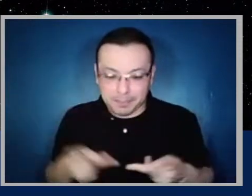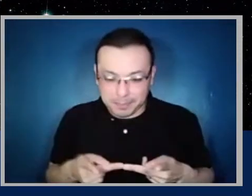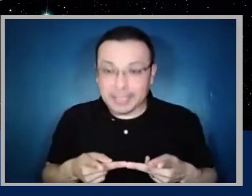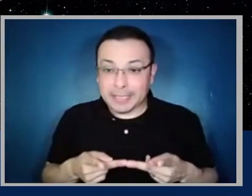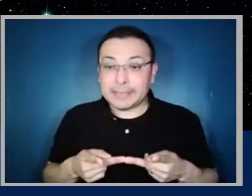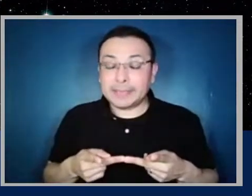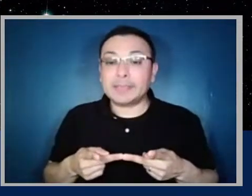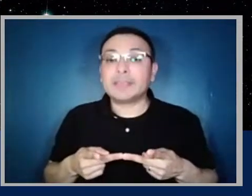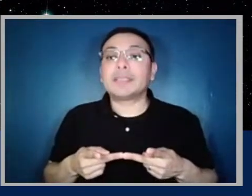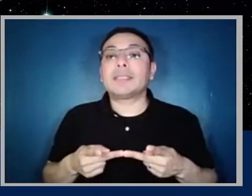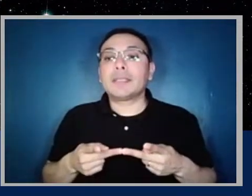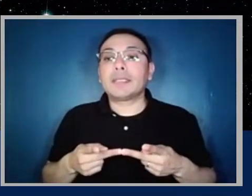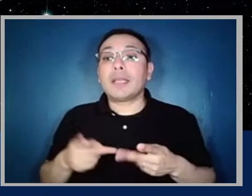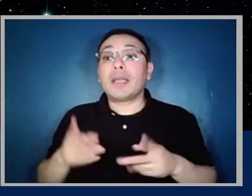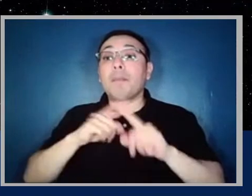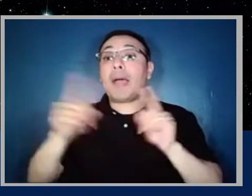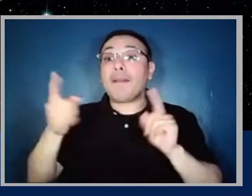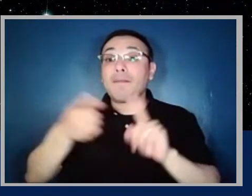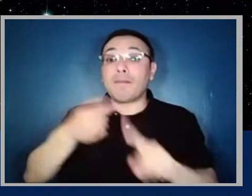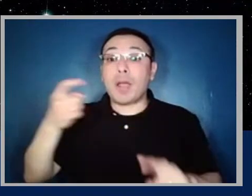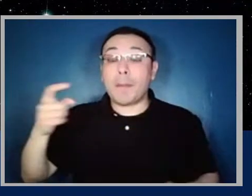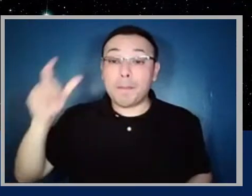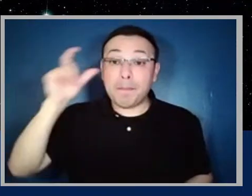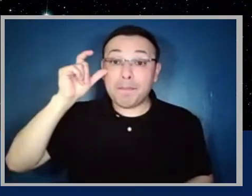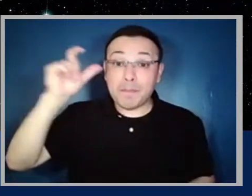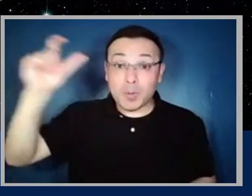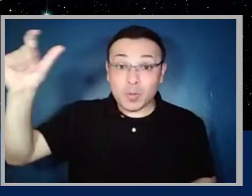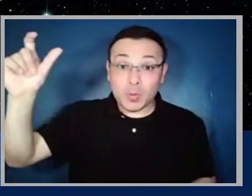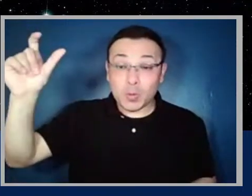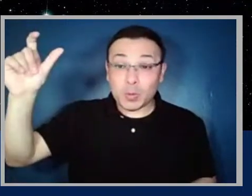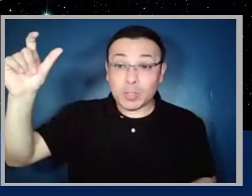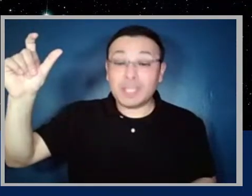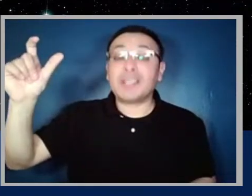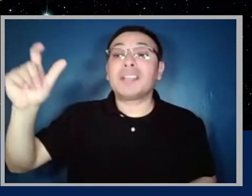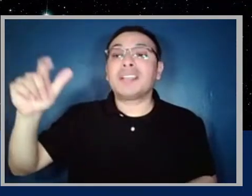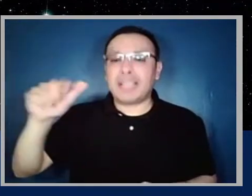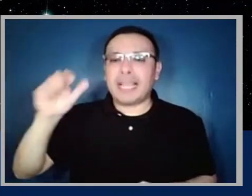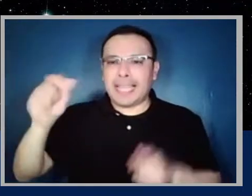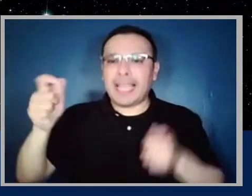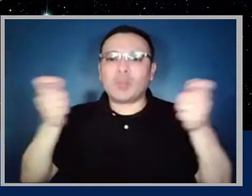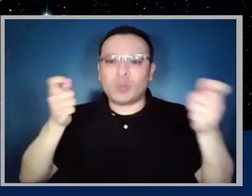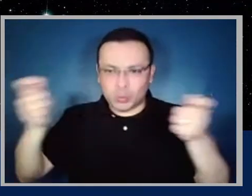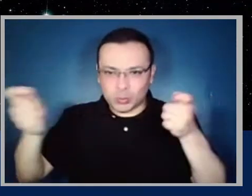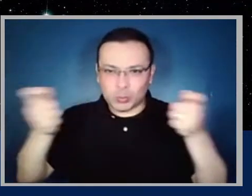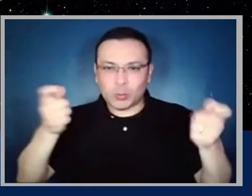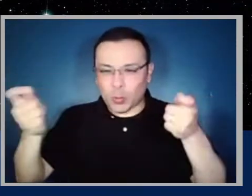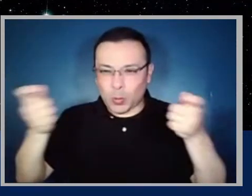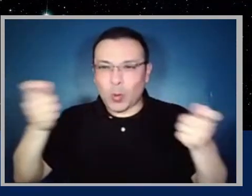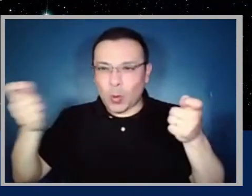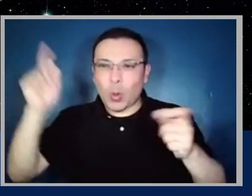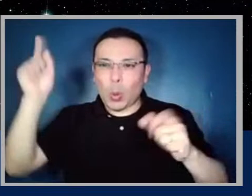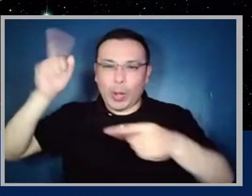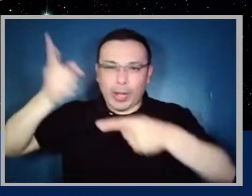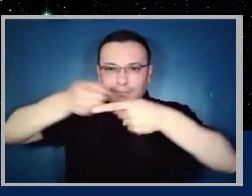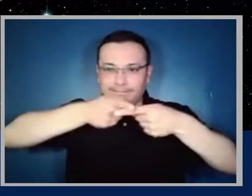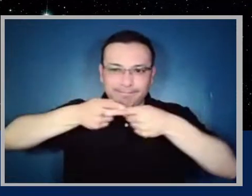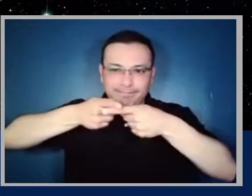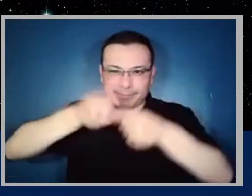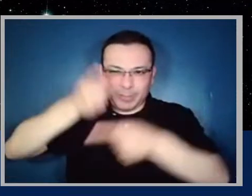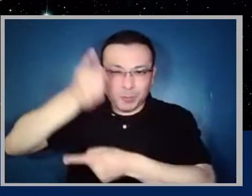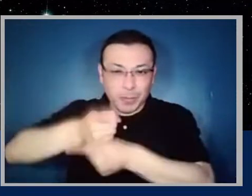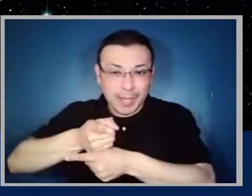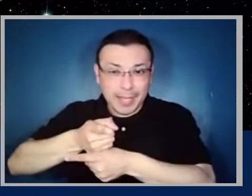moon, we have the entire trajectory and all the burns and everything. Like, we can control where that capsule is supposed to come down. That's, like, sort of part of the plan,